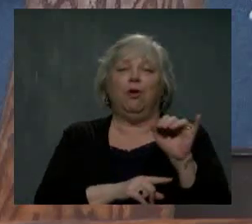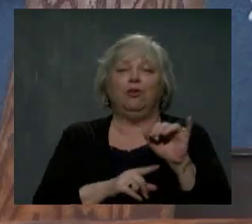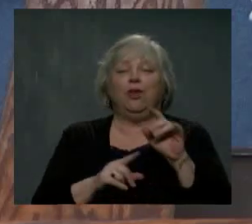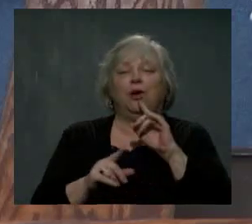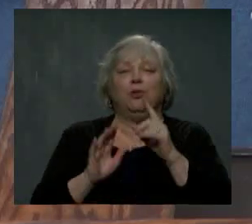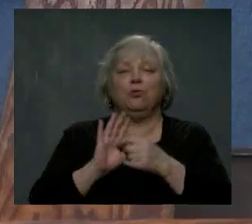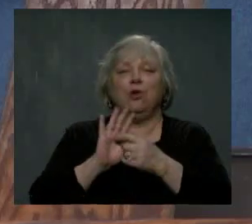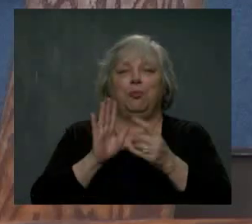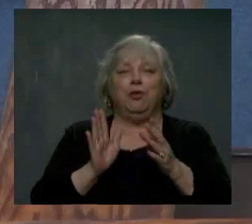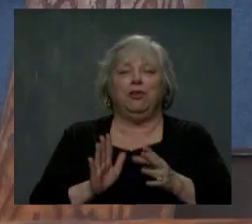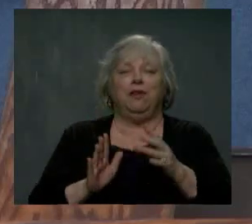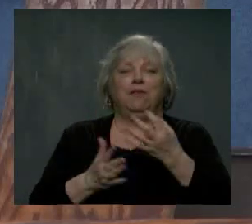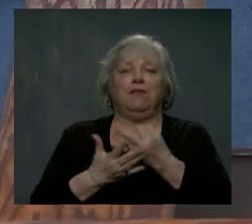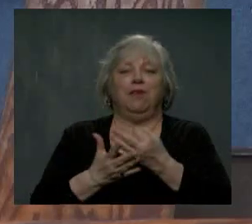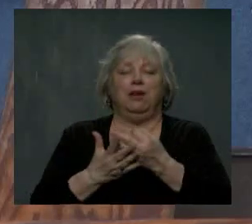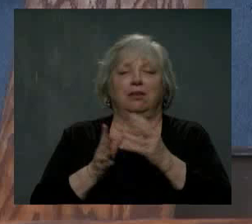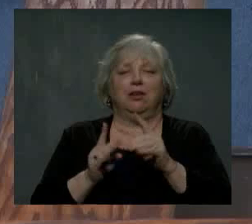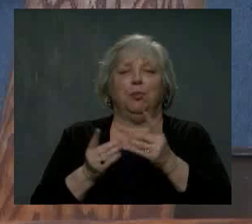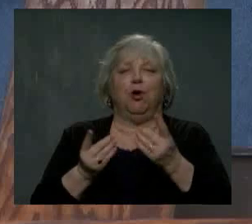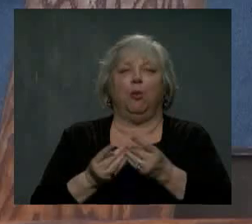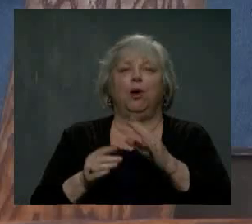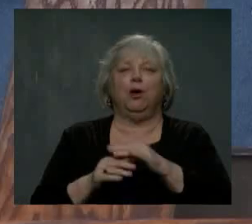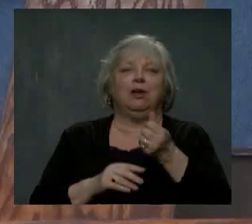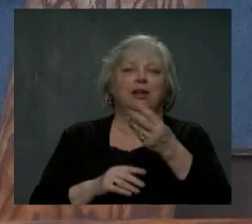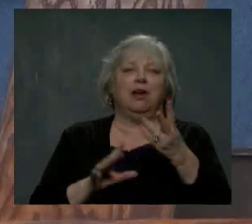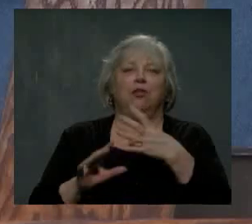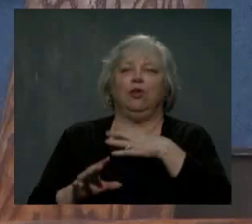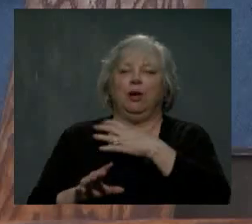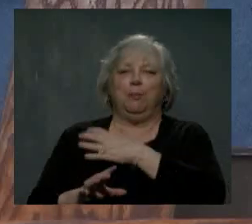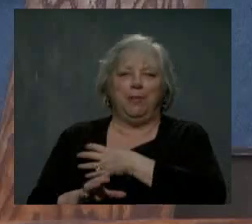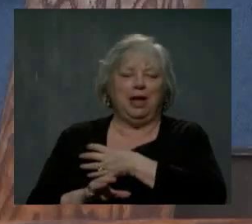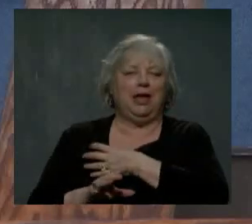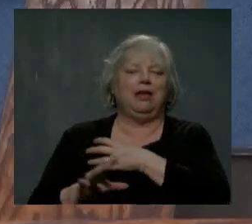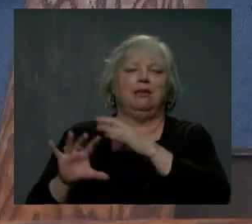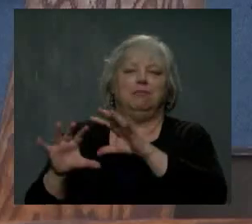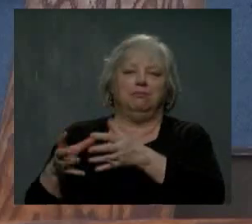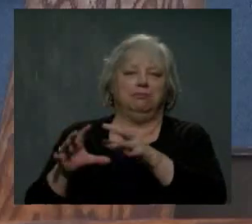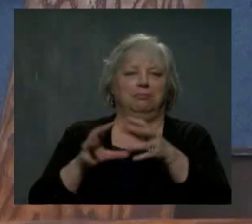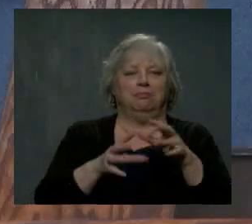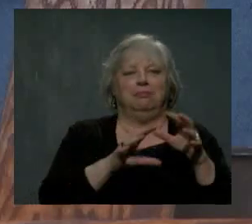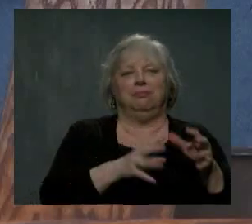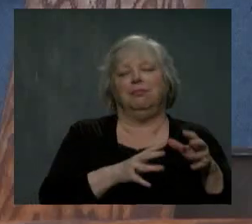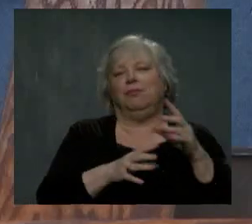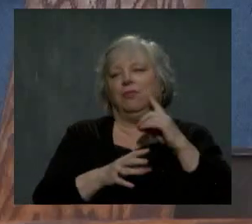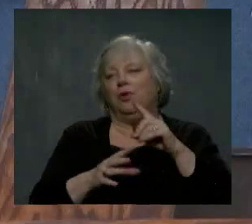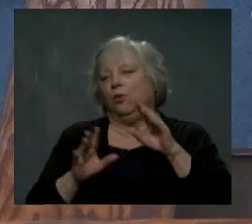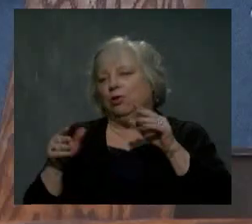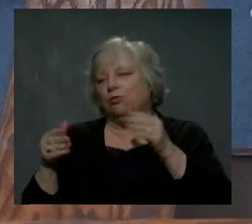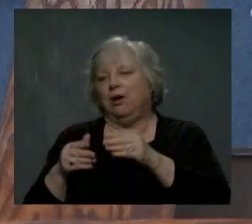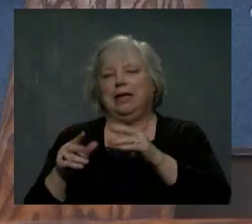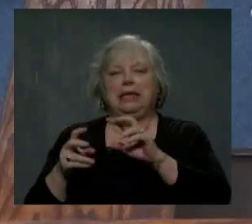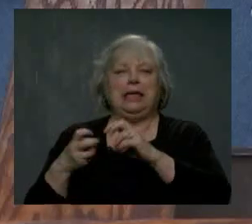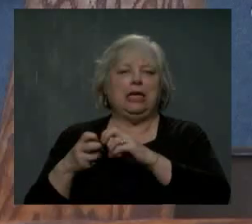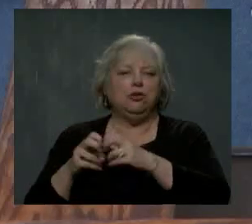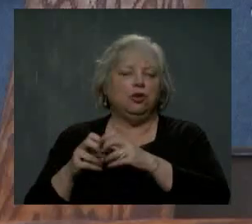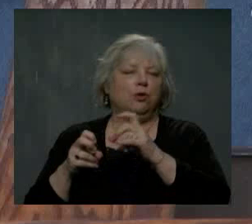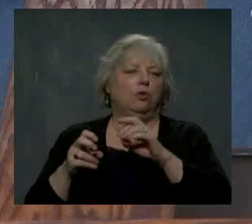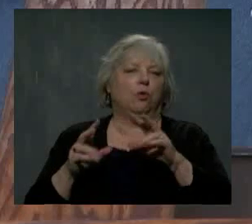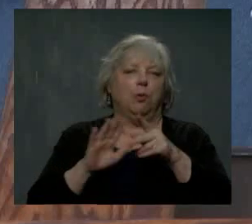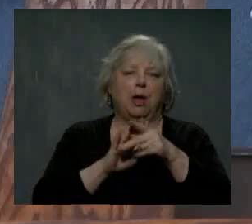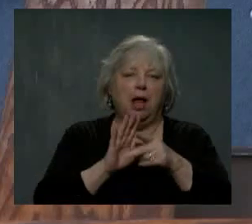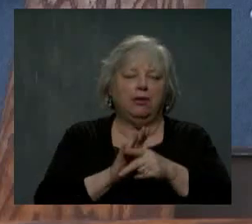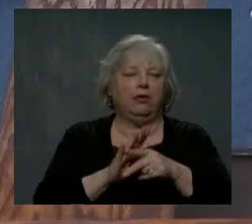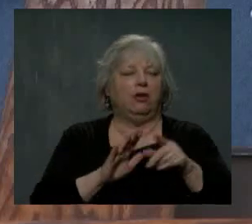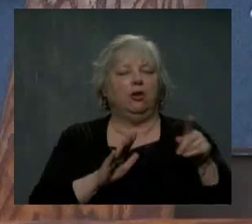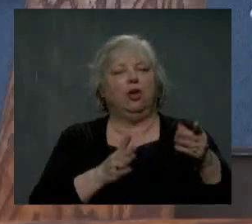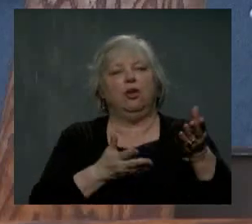is a representative of the finance department on several committees that are formed to address issues or policies. She served on the city's